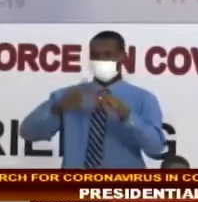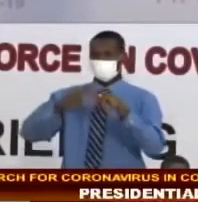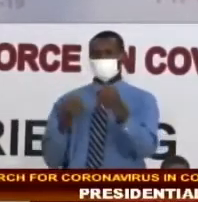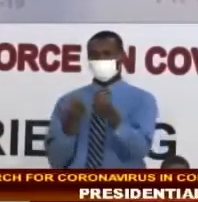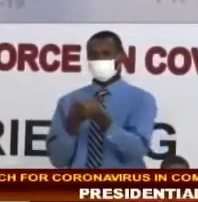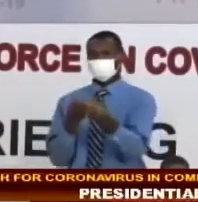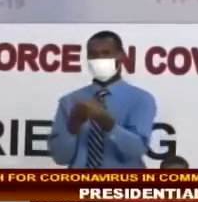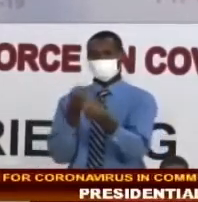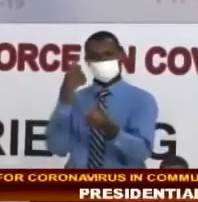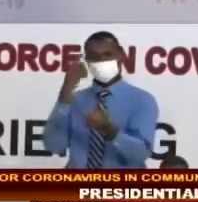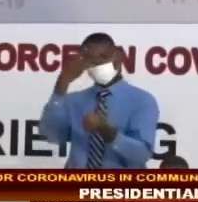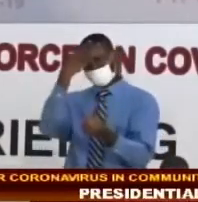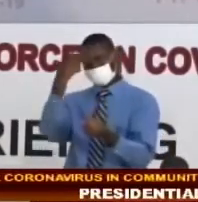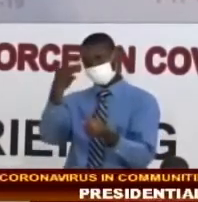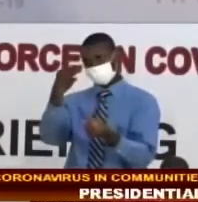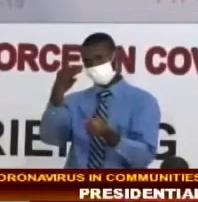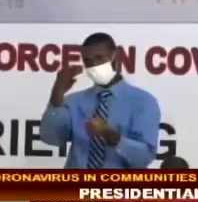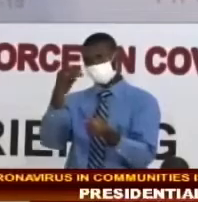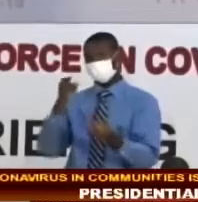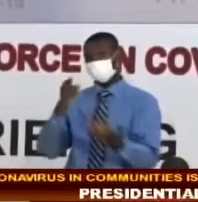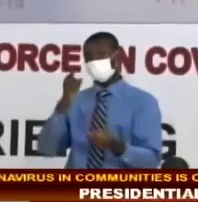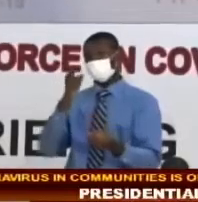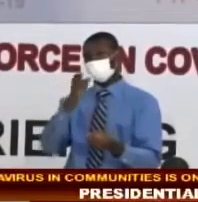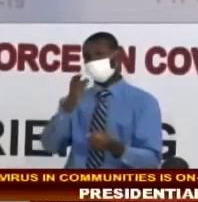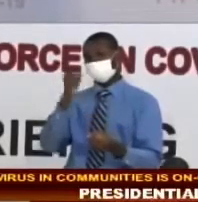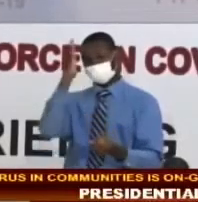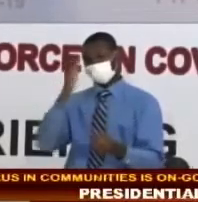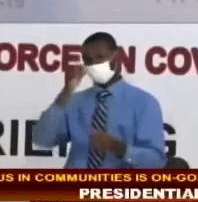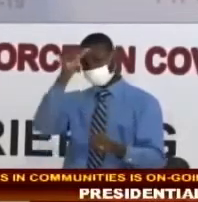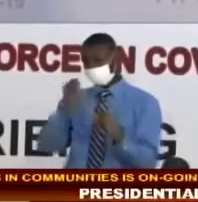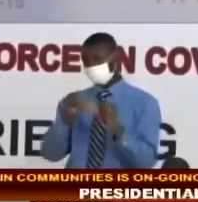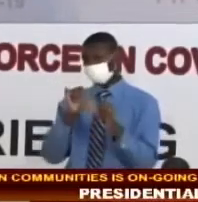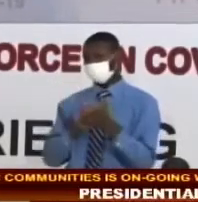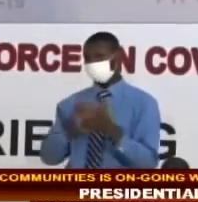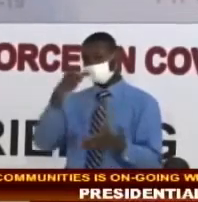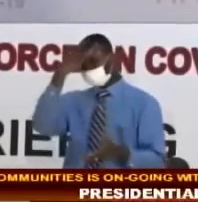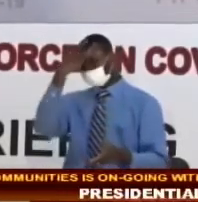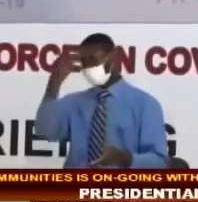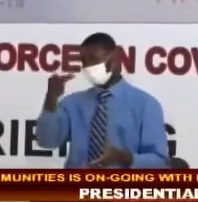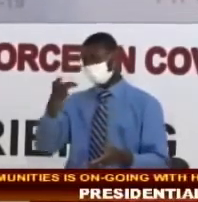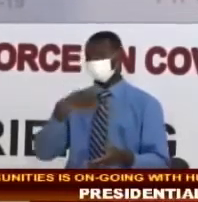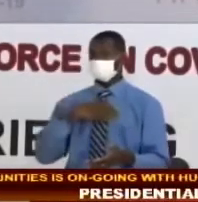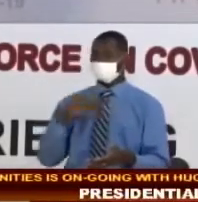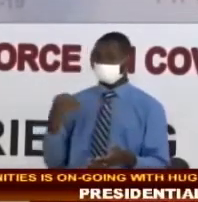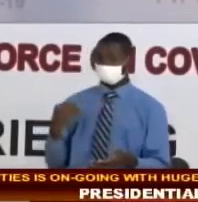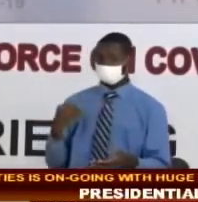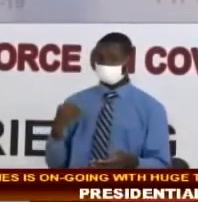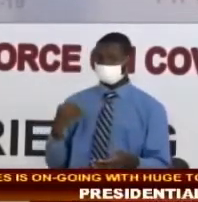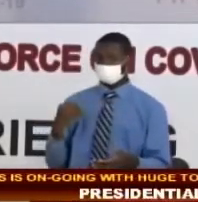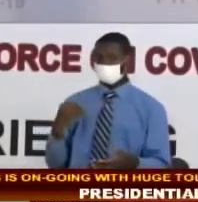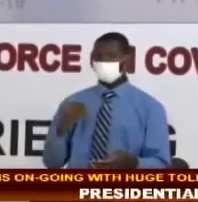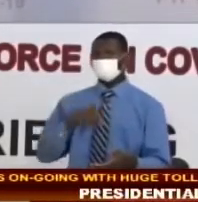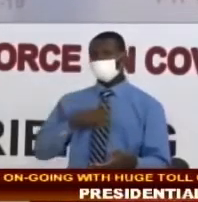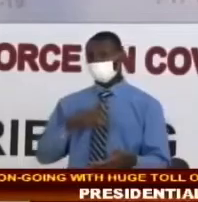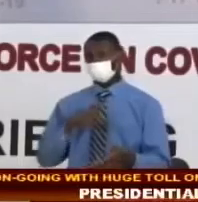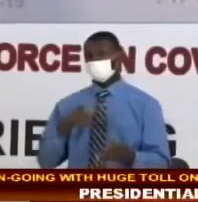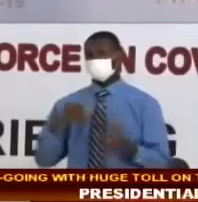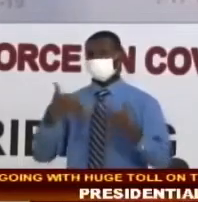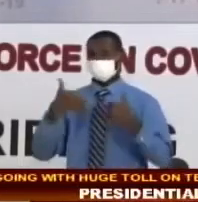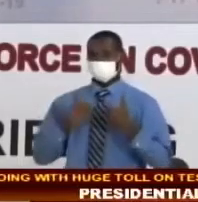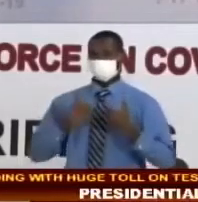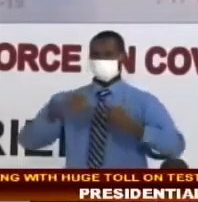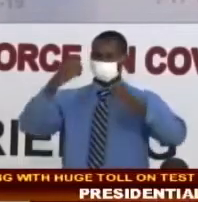Kano. You recall that Kano and Lagos, they have the highest